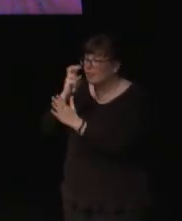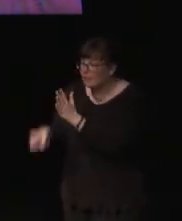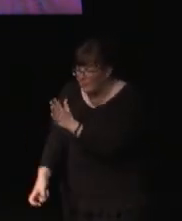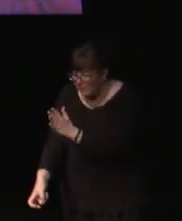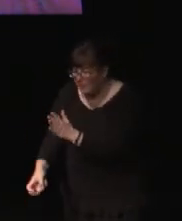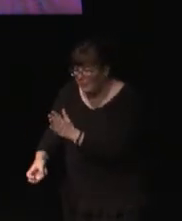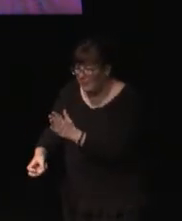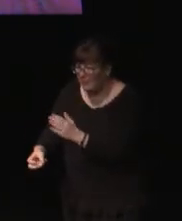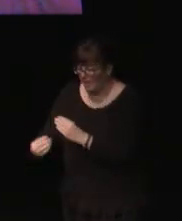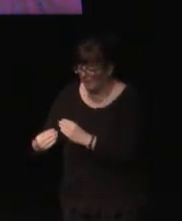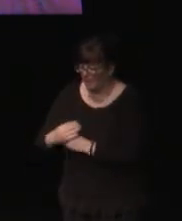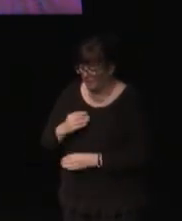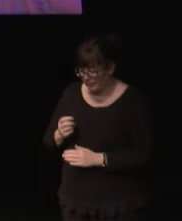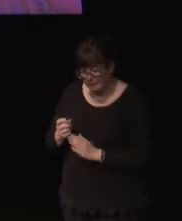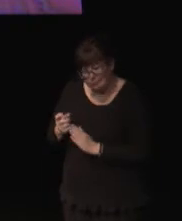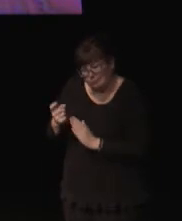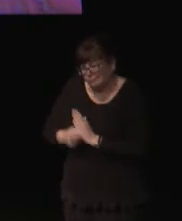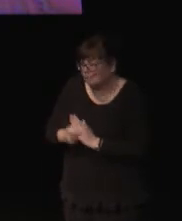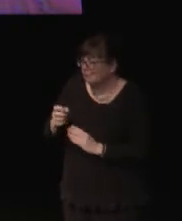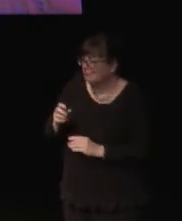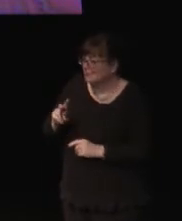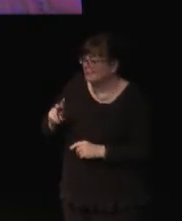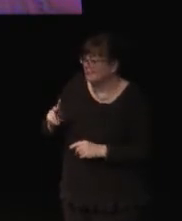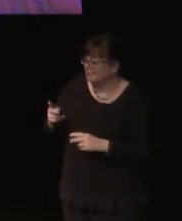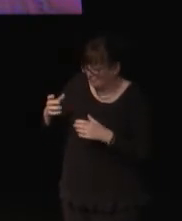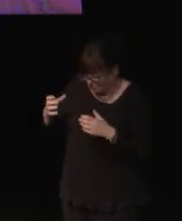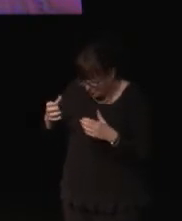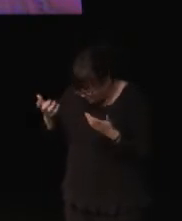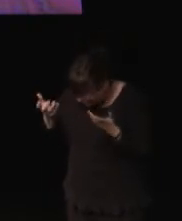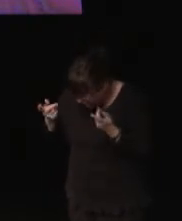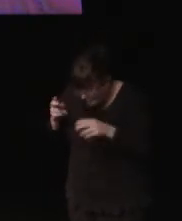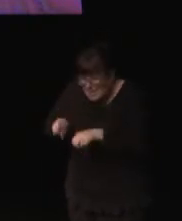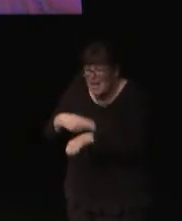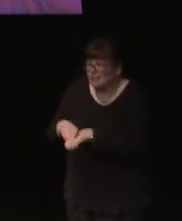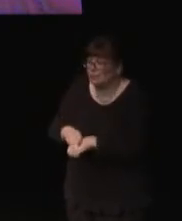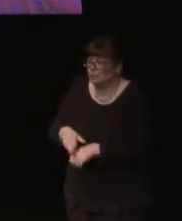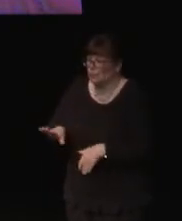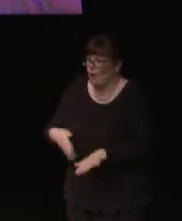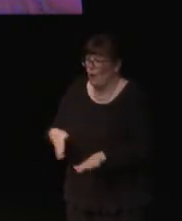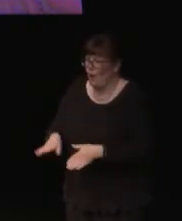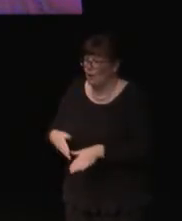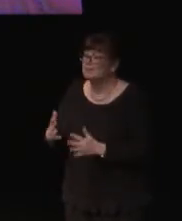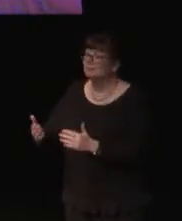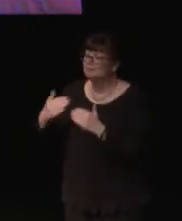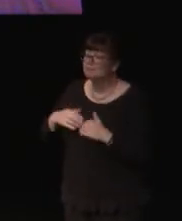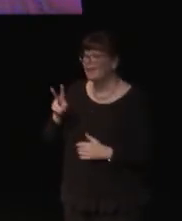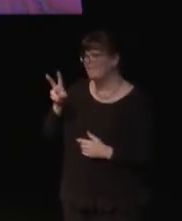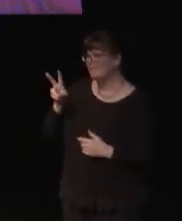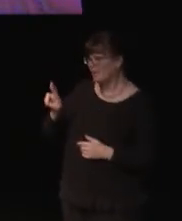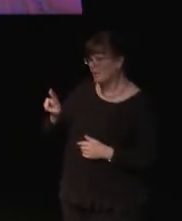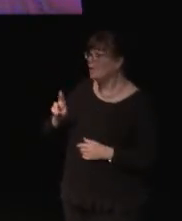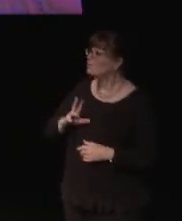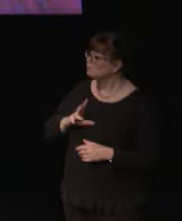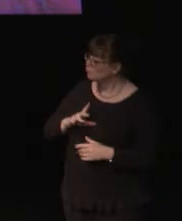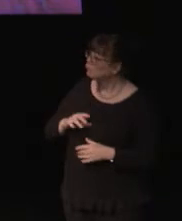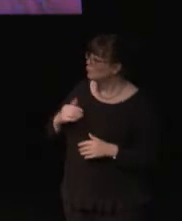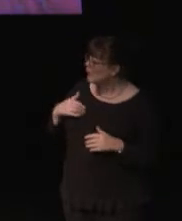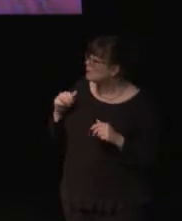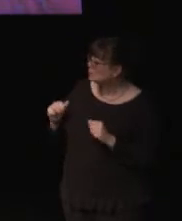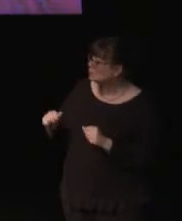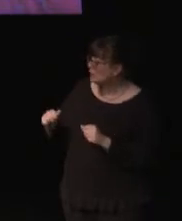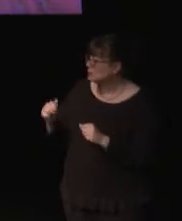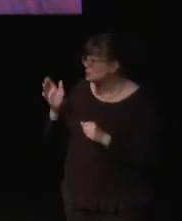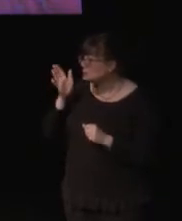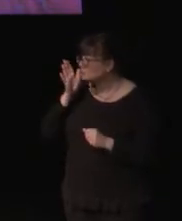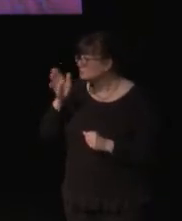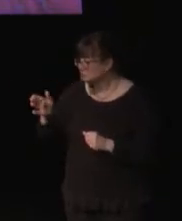kind of example of something that we could use. VR, I like VR. I think it's got a lot of potential. This is